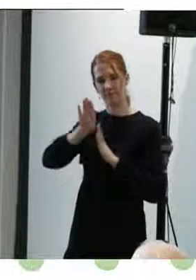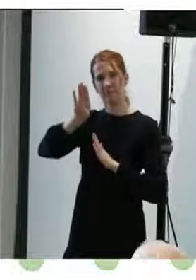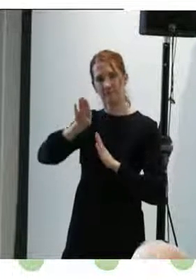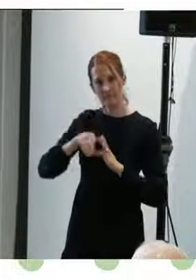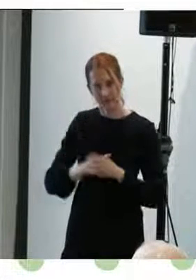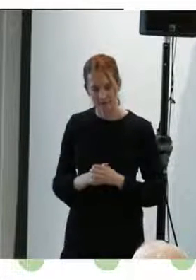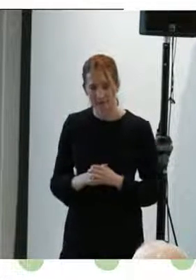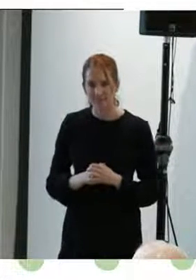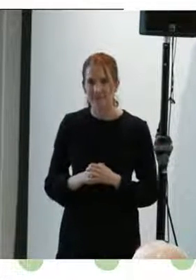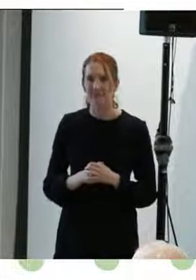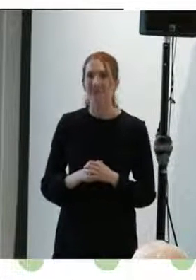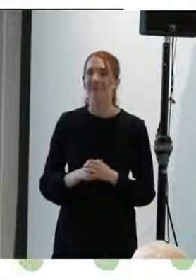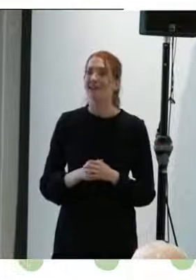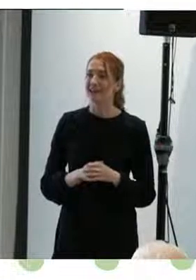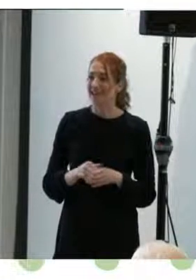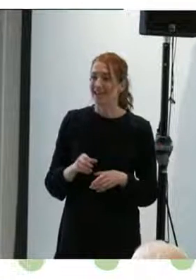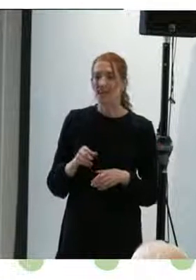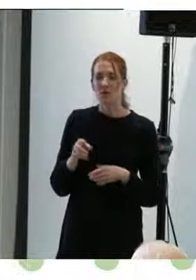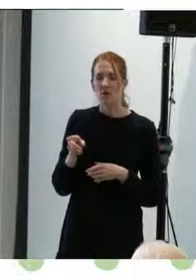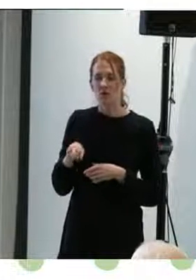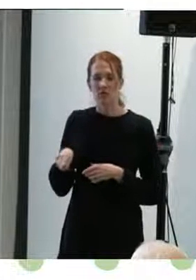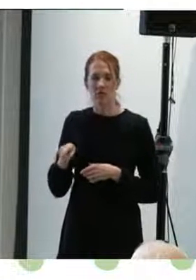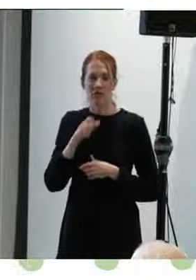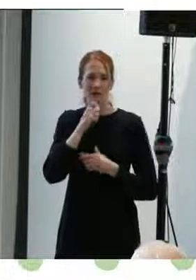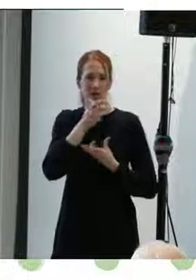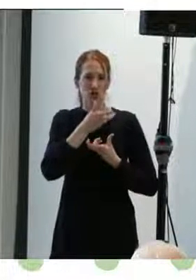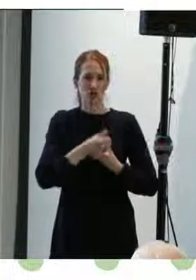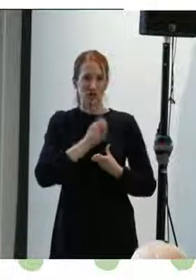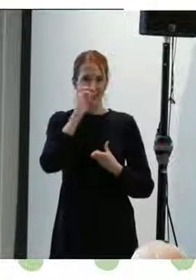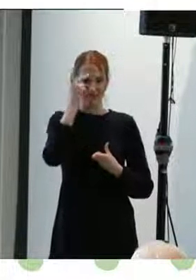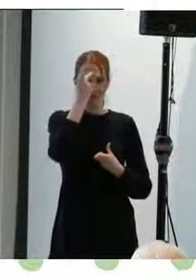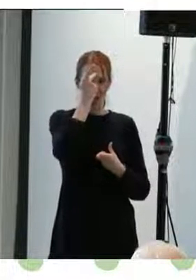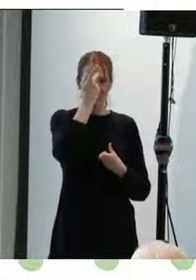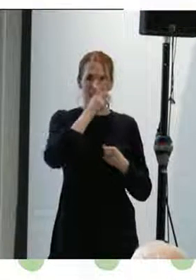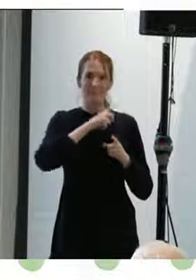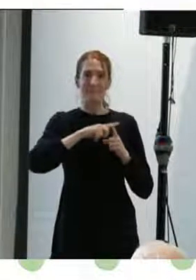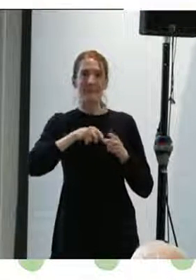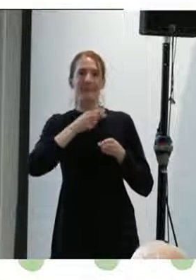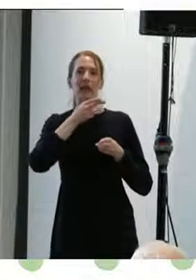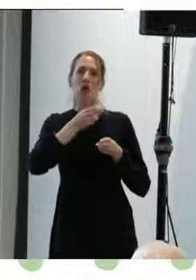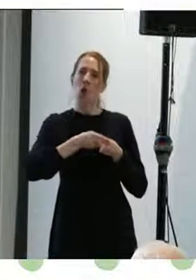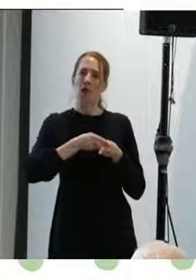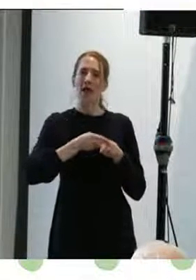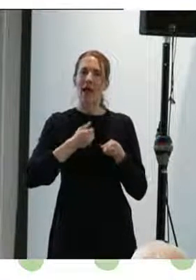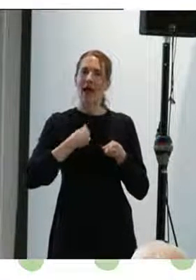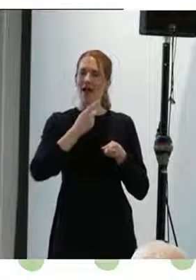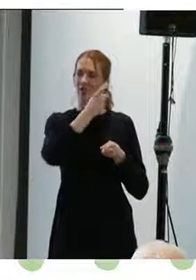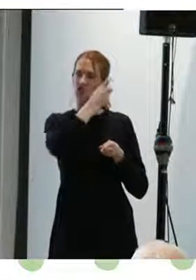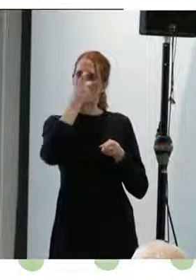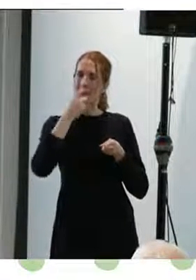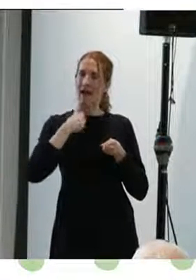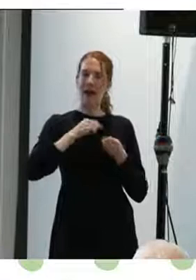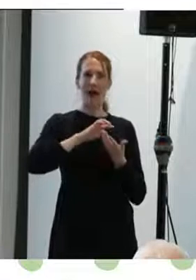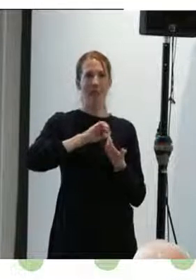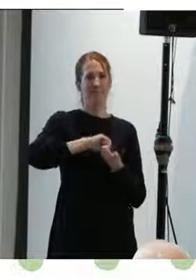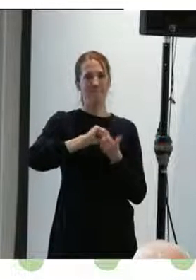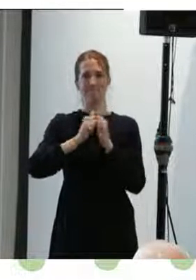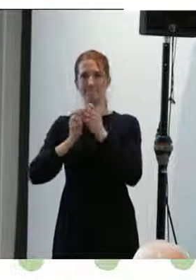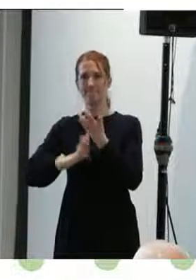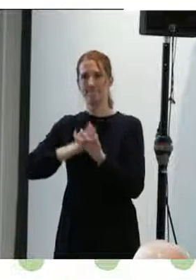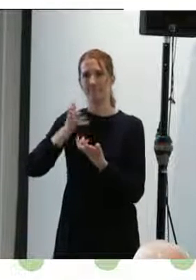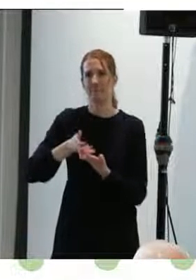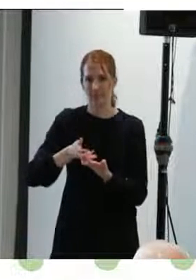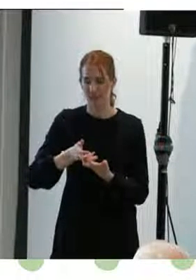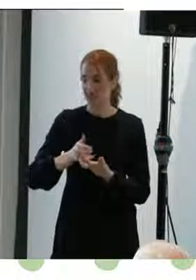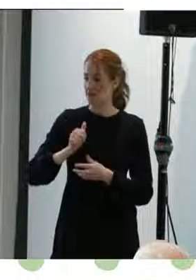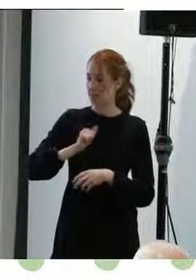actually frame their distrust of politics as this adaptive response to trauma. Because they say, I've been betrayed and